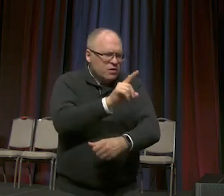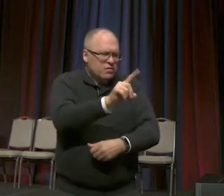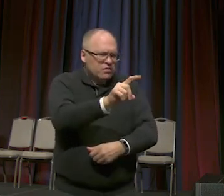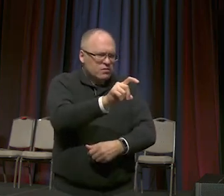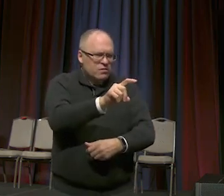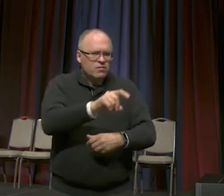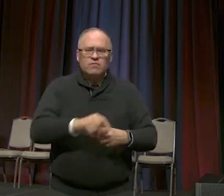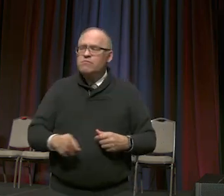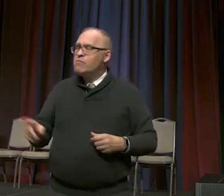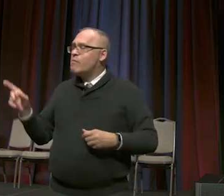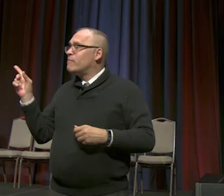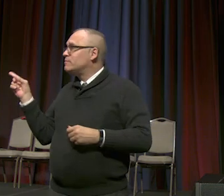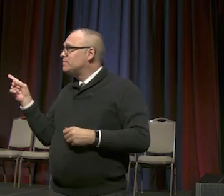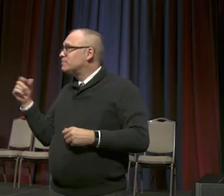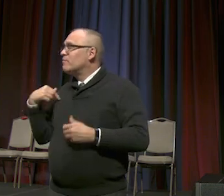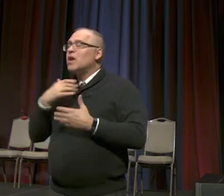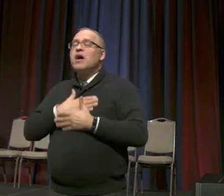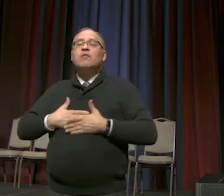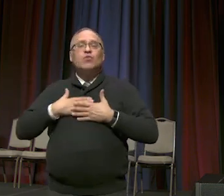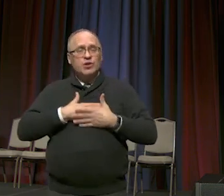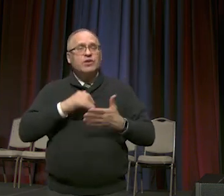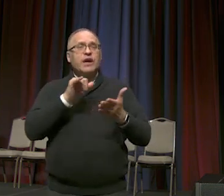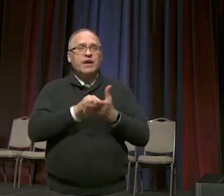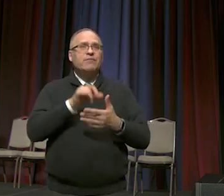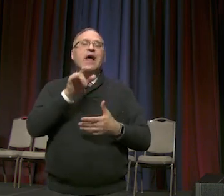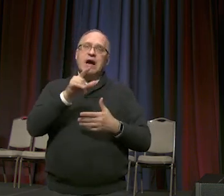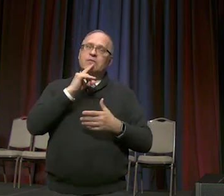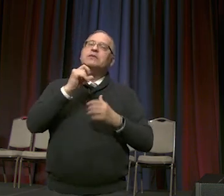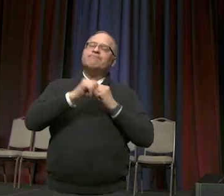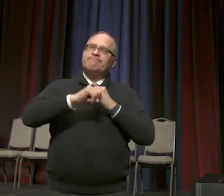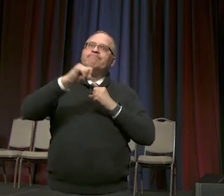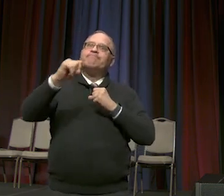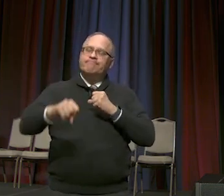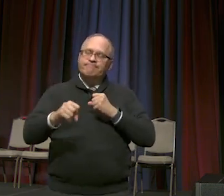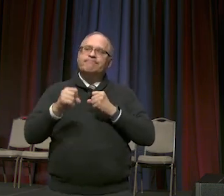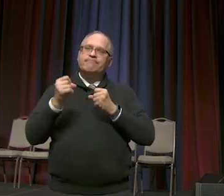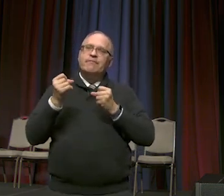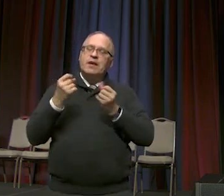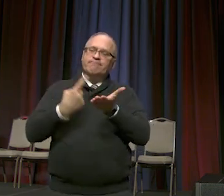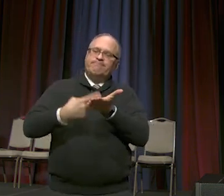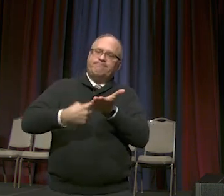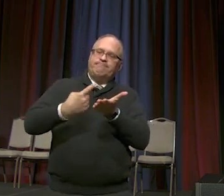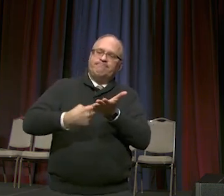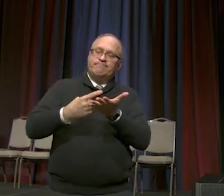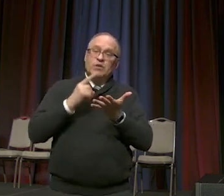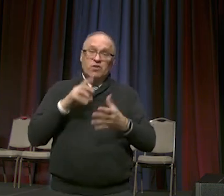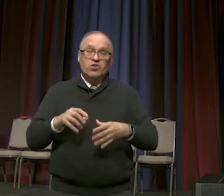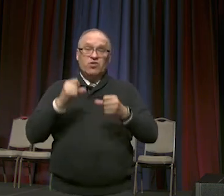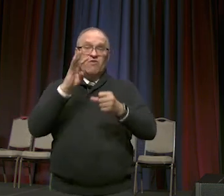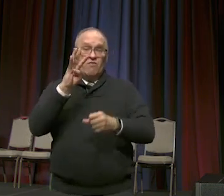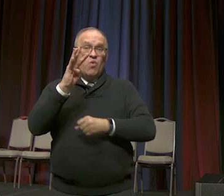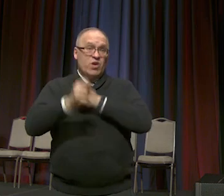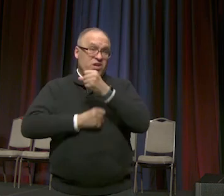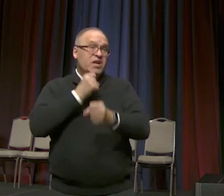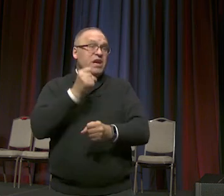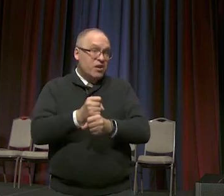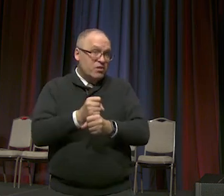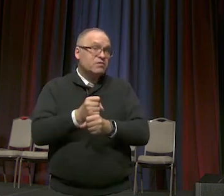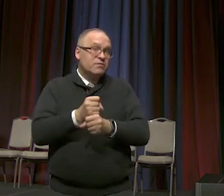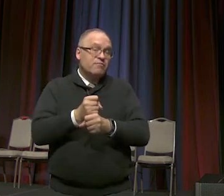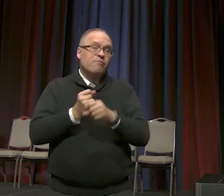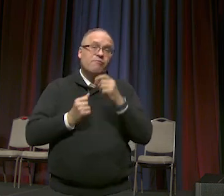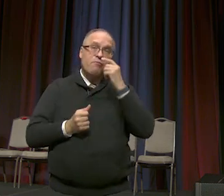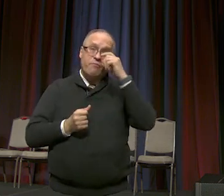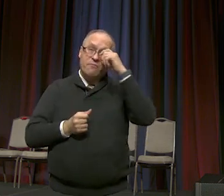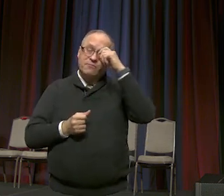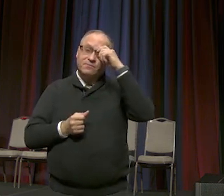I really appreciate that conversation. That was a long conversation that took us 4 years to work our way through,